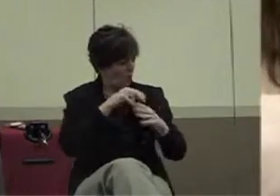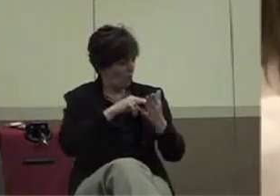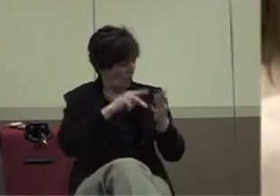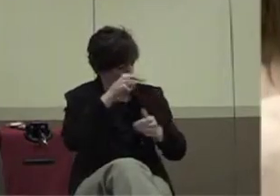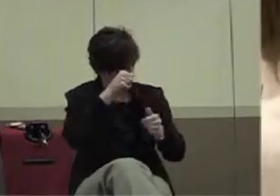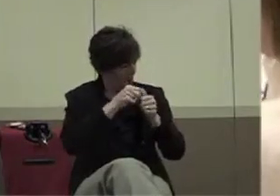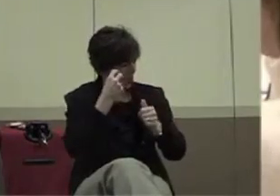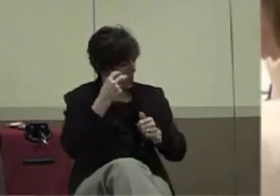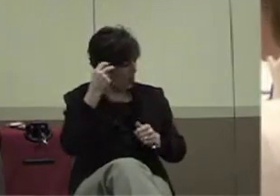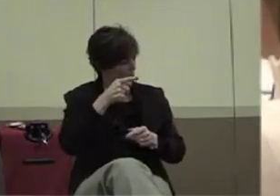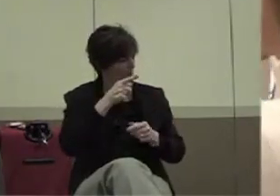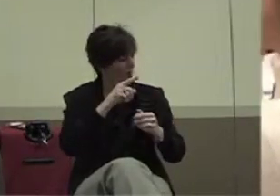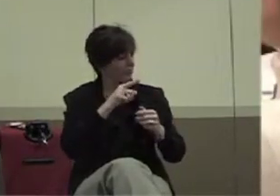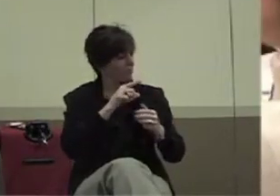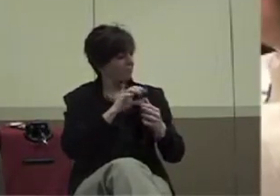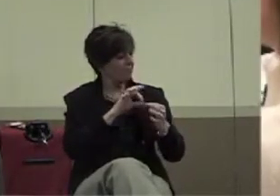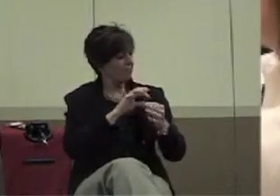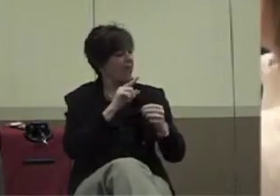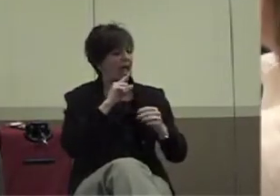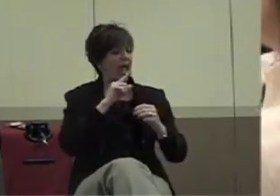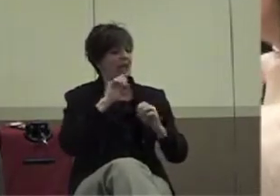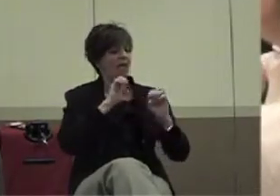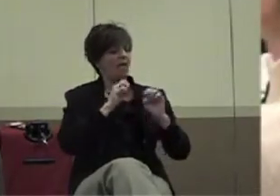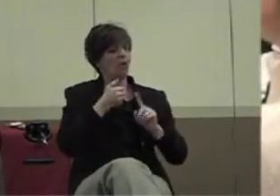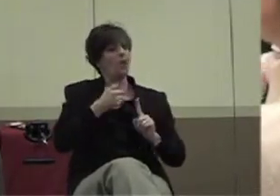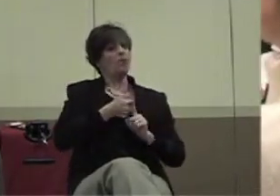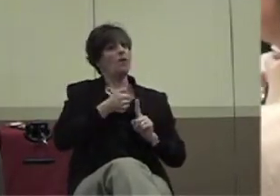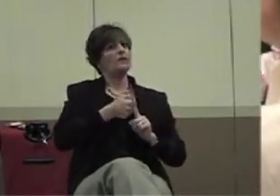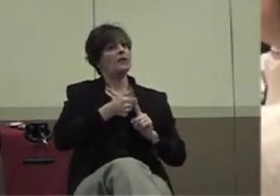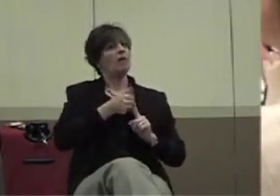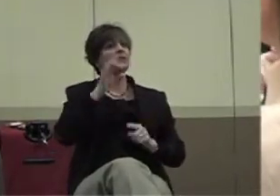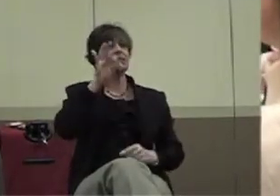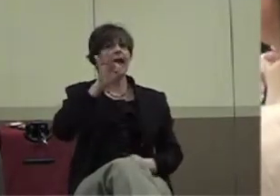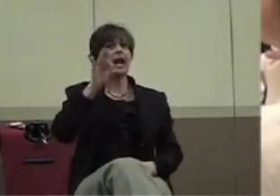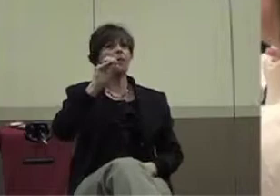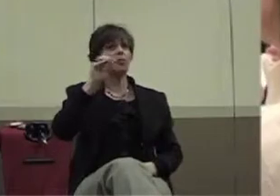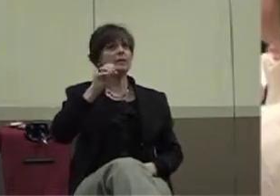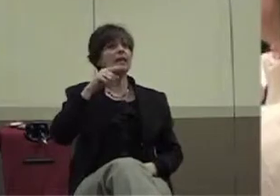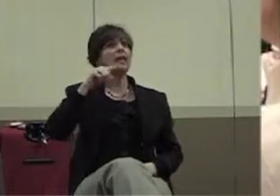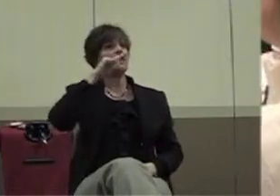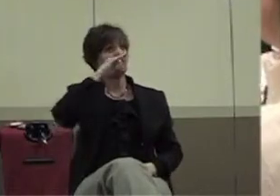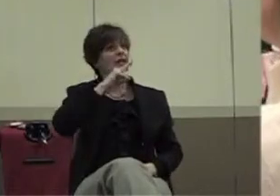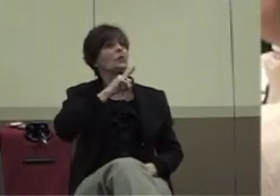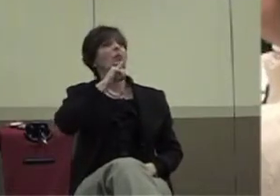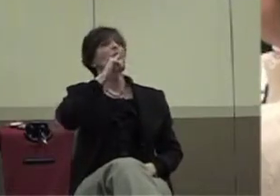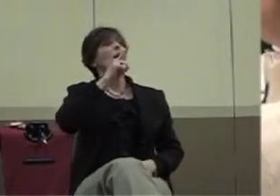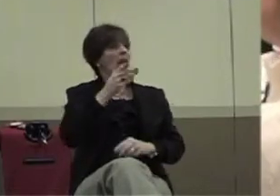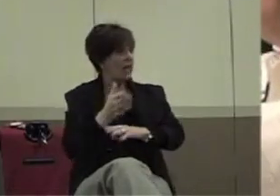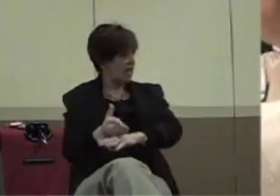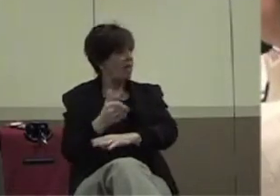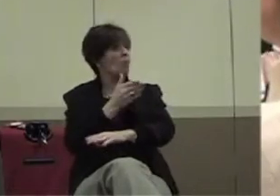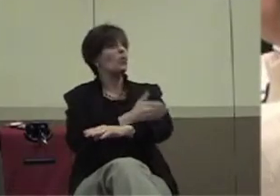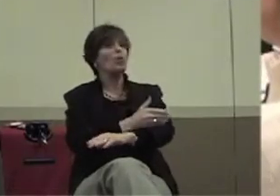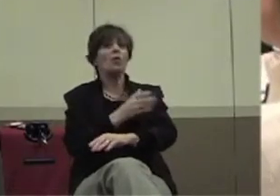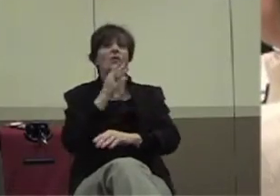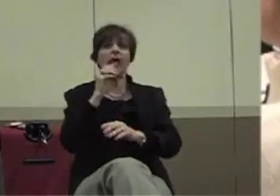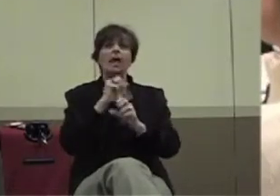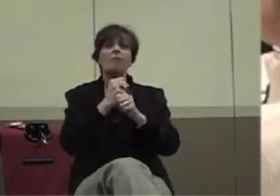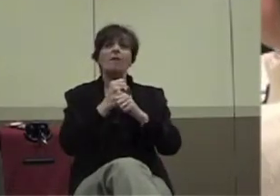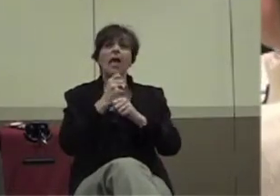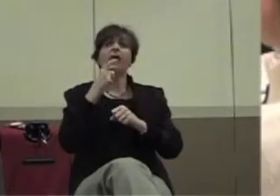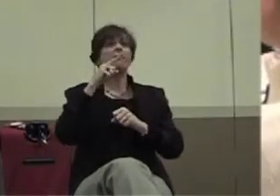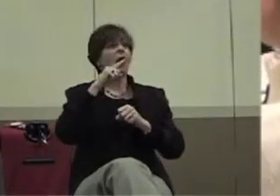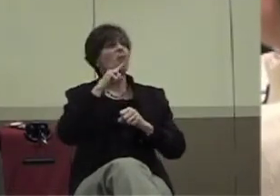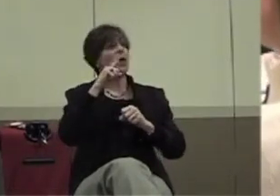just have them evaluate themselves. Yeah. 99% of the kids, they really have improved, and make them take ownership. Yeah. Do you